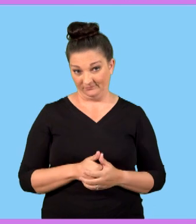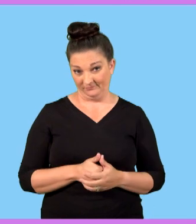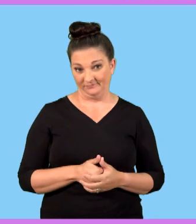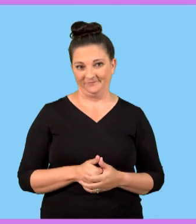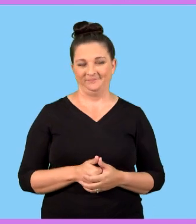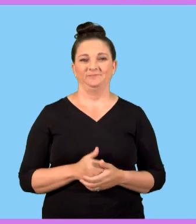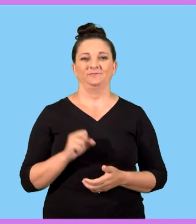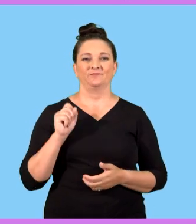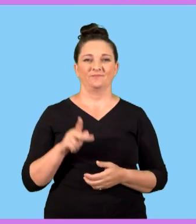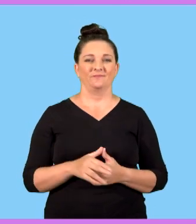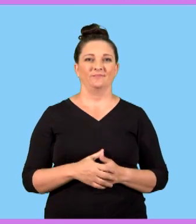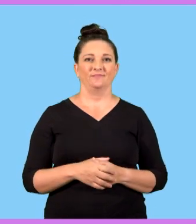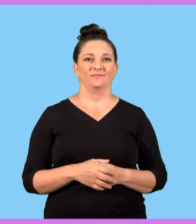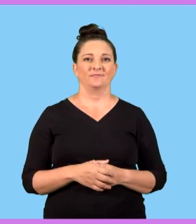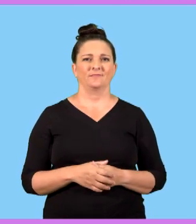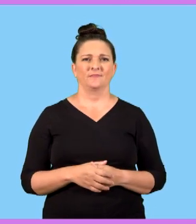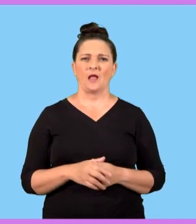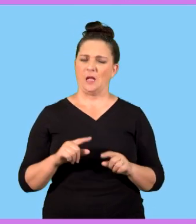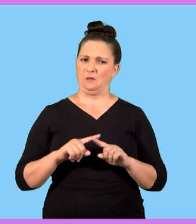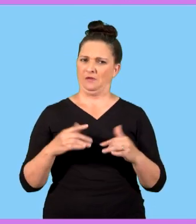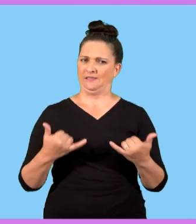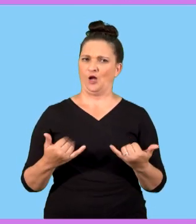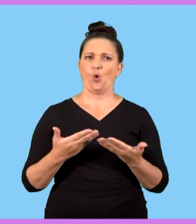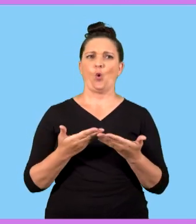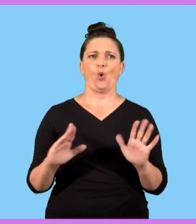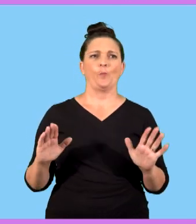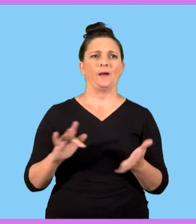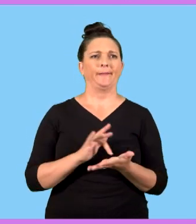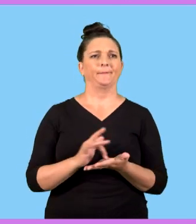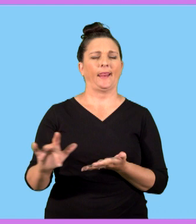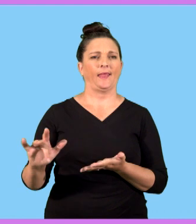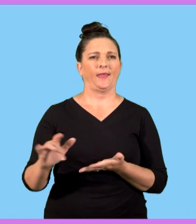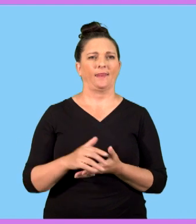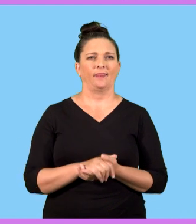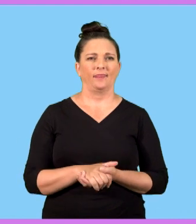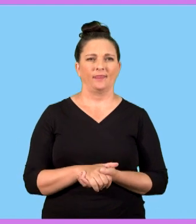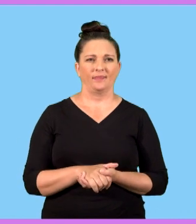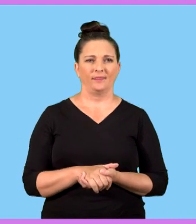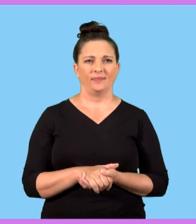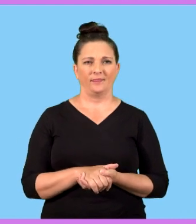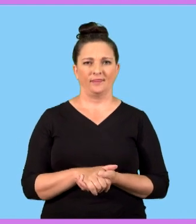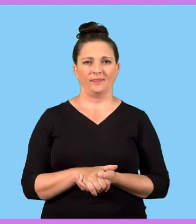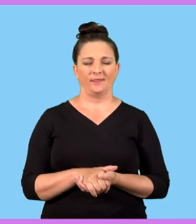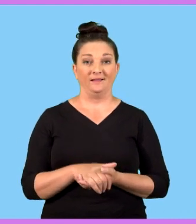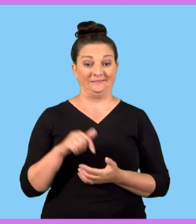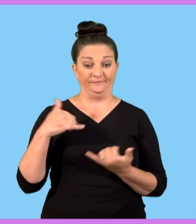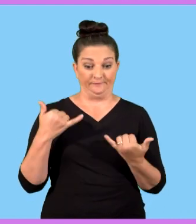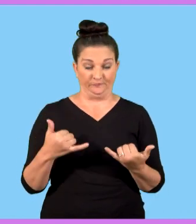6. Okay? And I know sometimes we'll say, but this is an open plan. Can be for